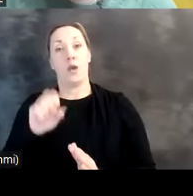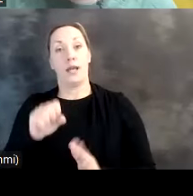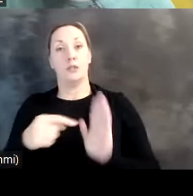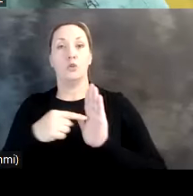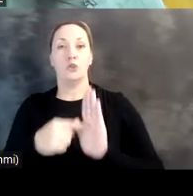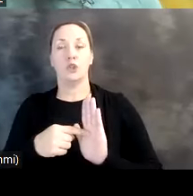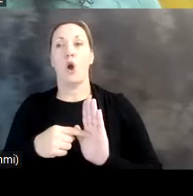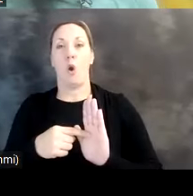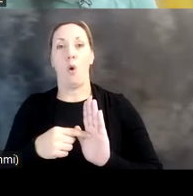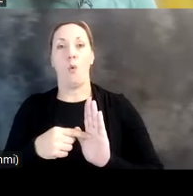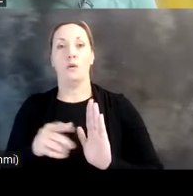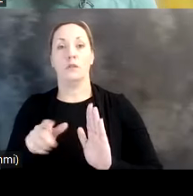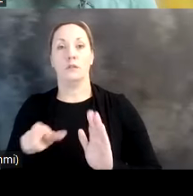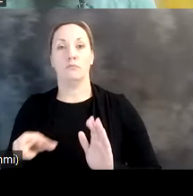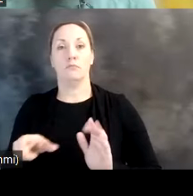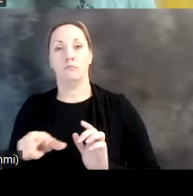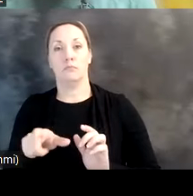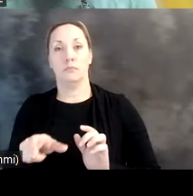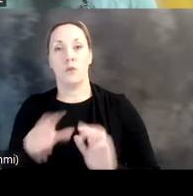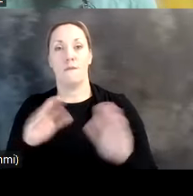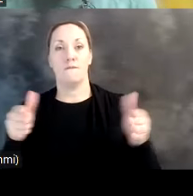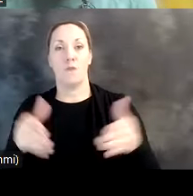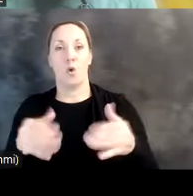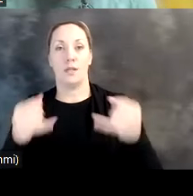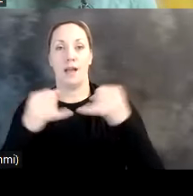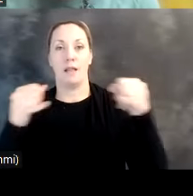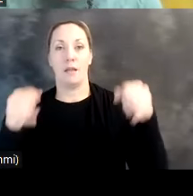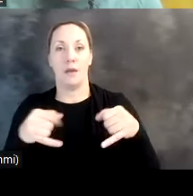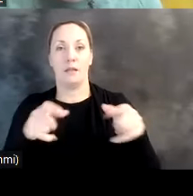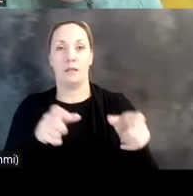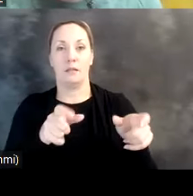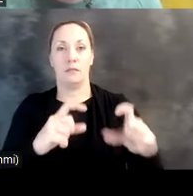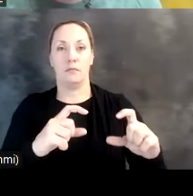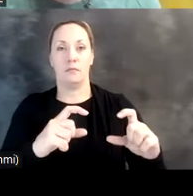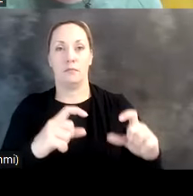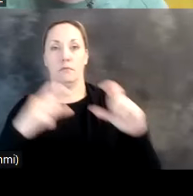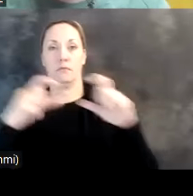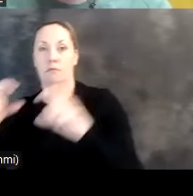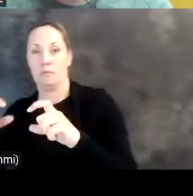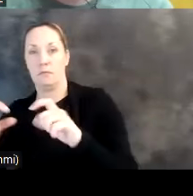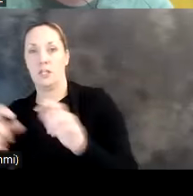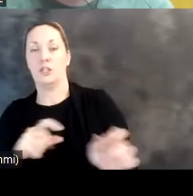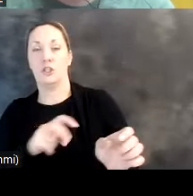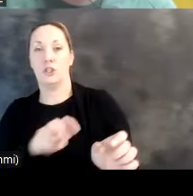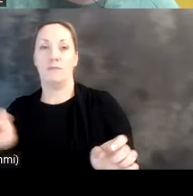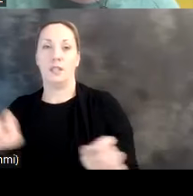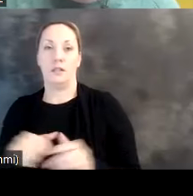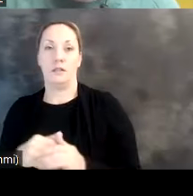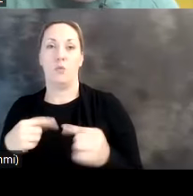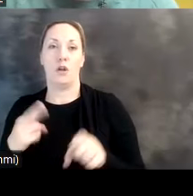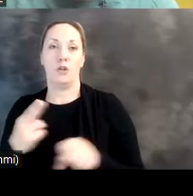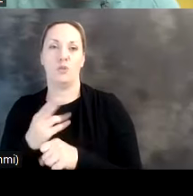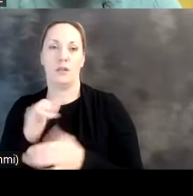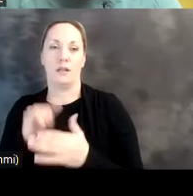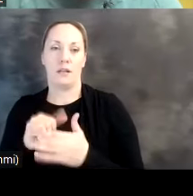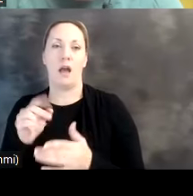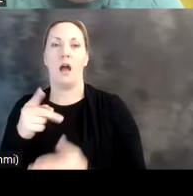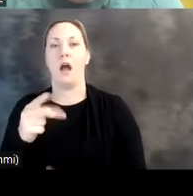okay, your focus has been shifted to a different interactive element via using this particular